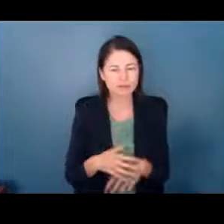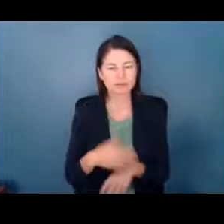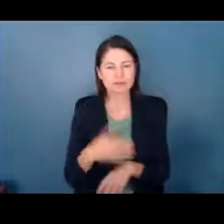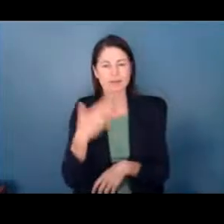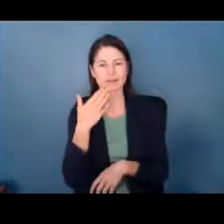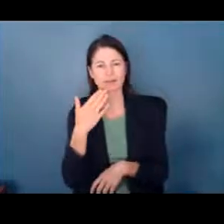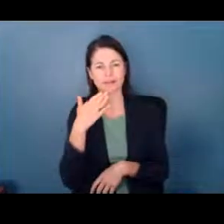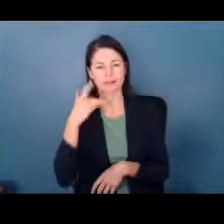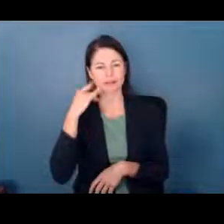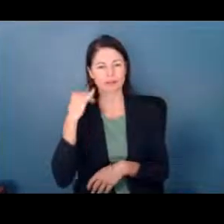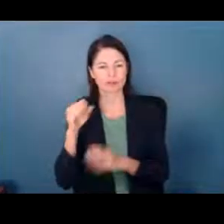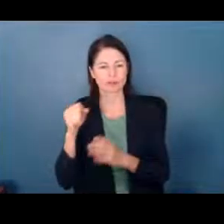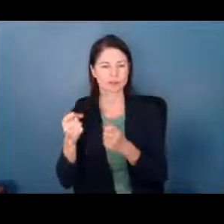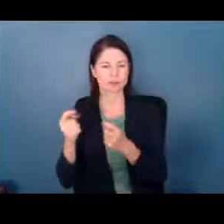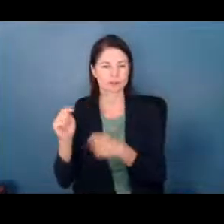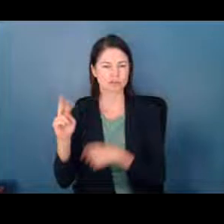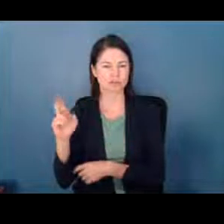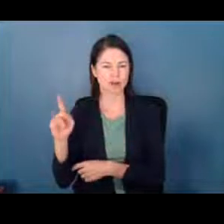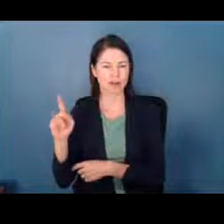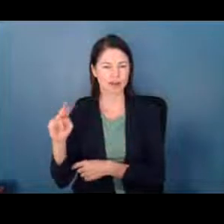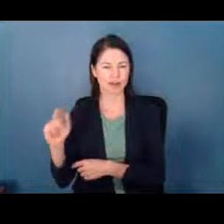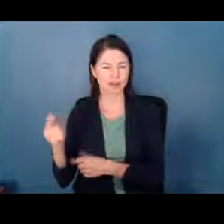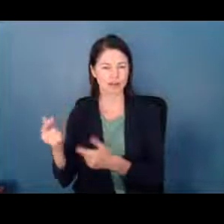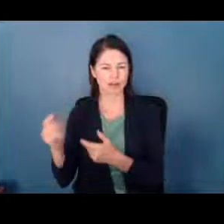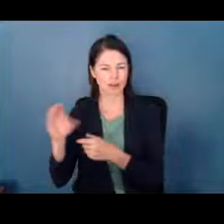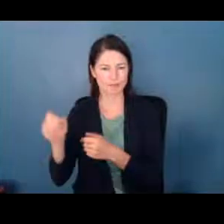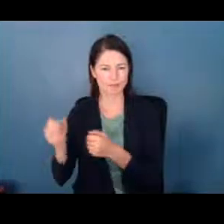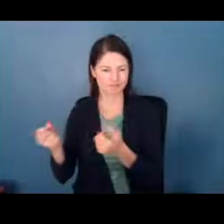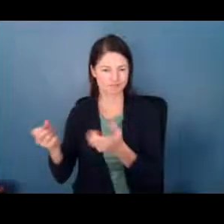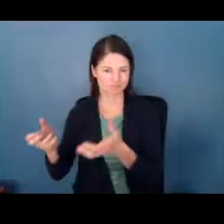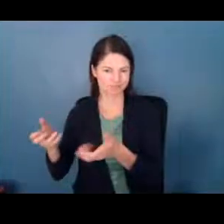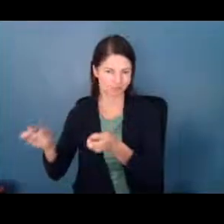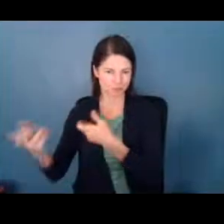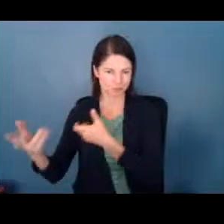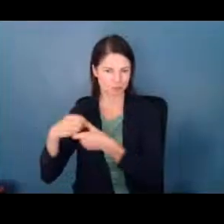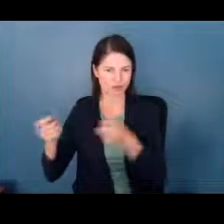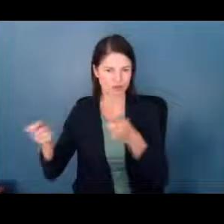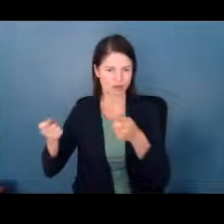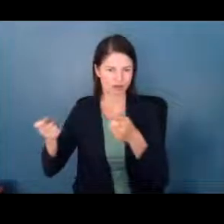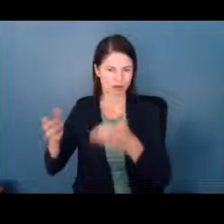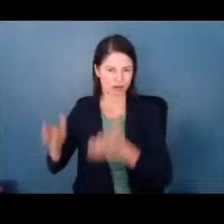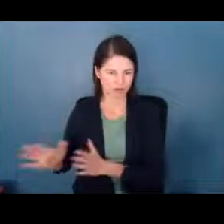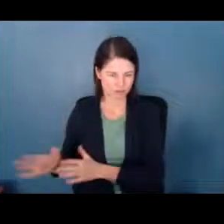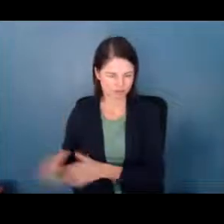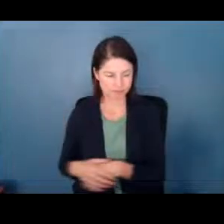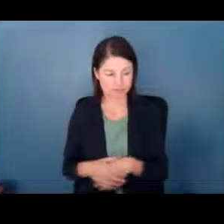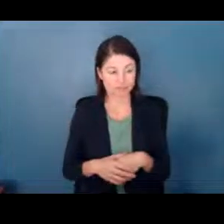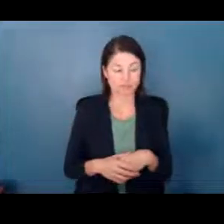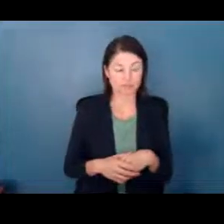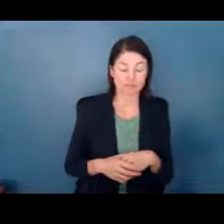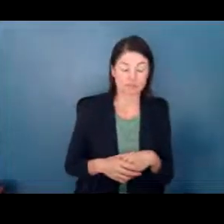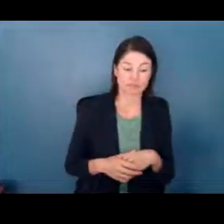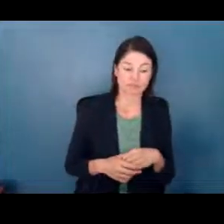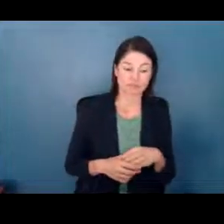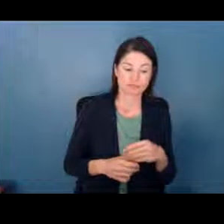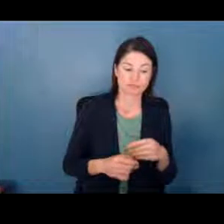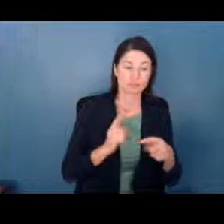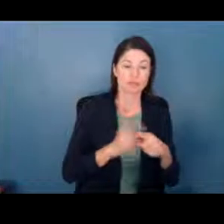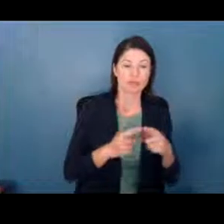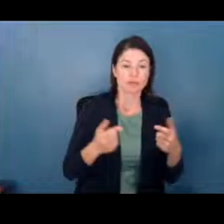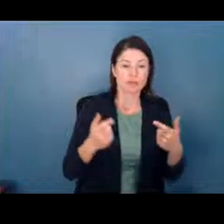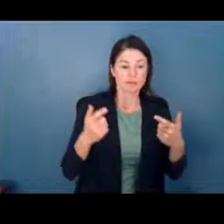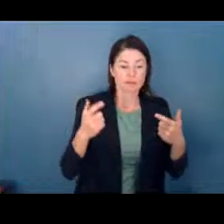help on including commercial trucks. Then we are recommending ensure a statistically significant sample size,